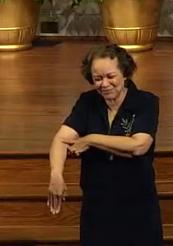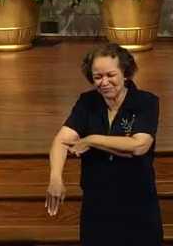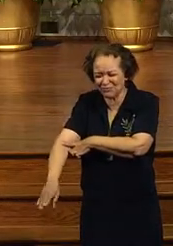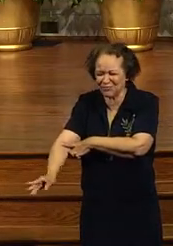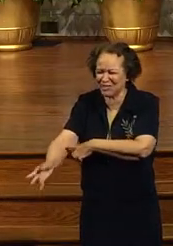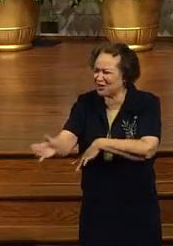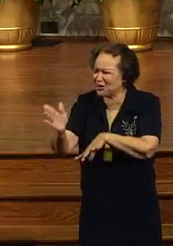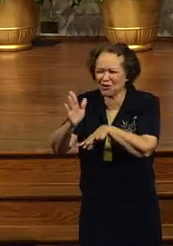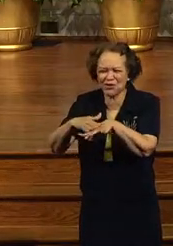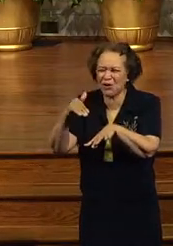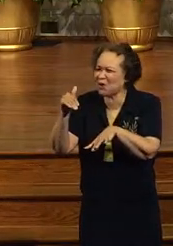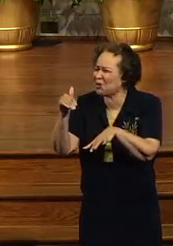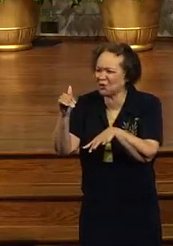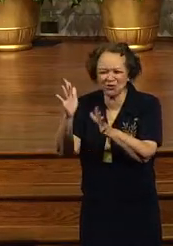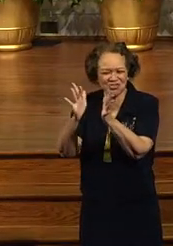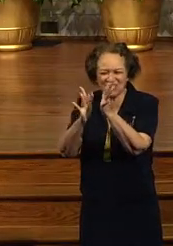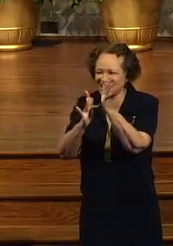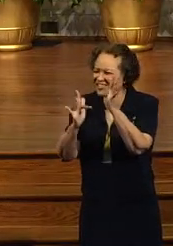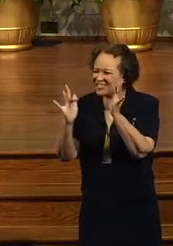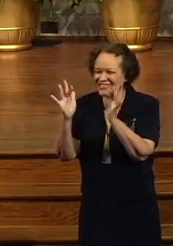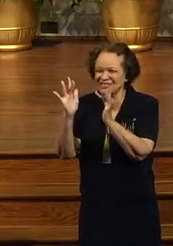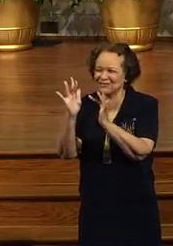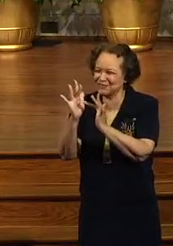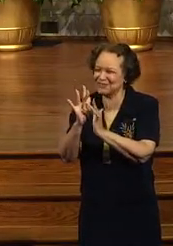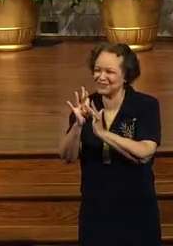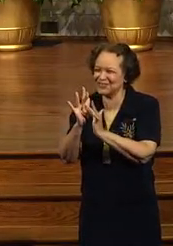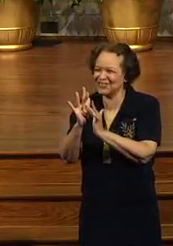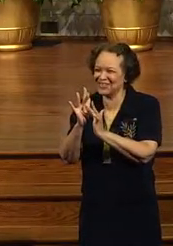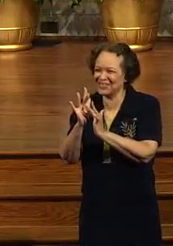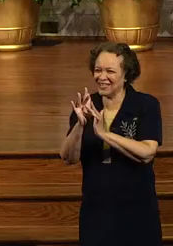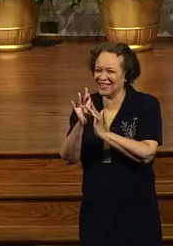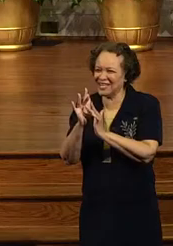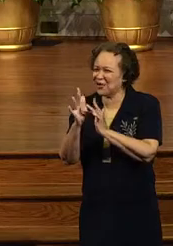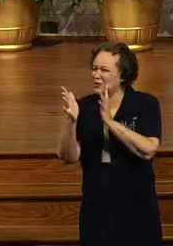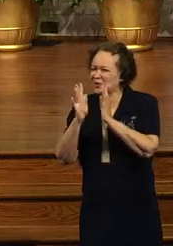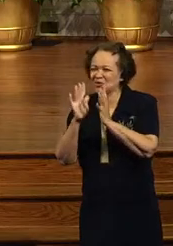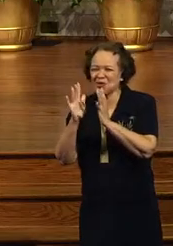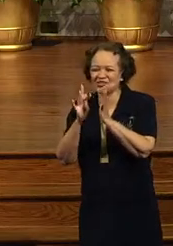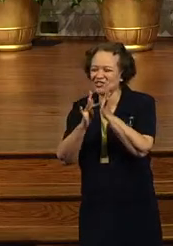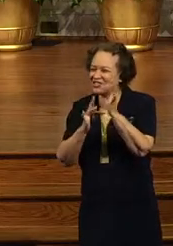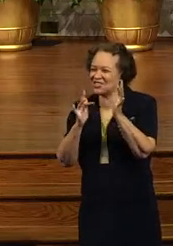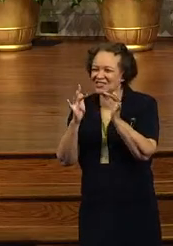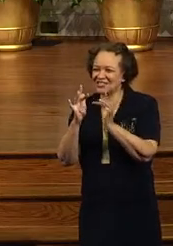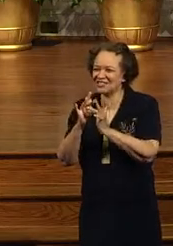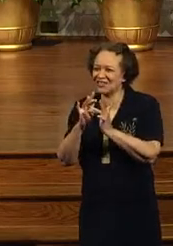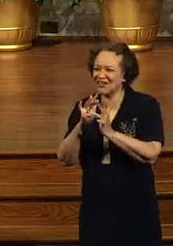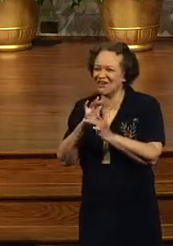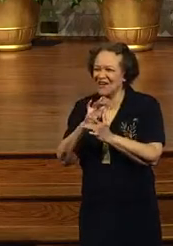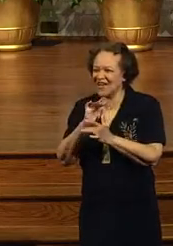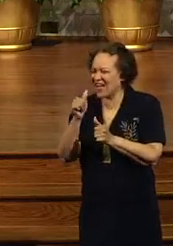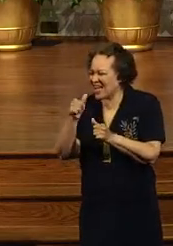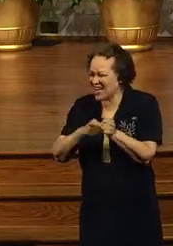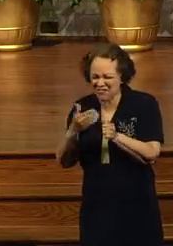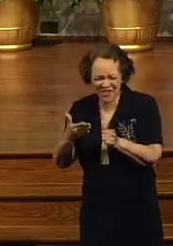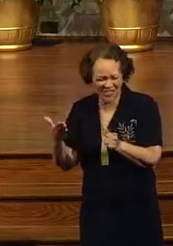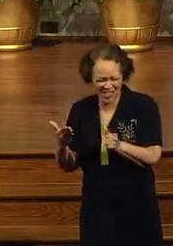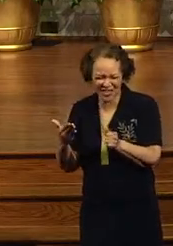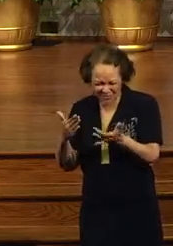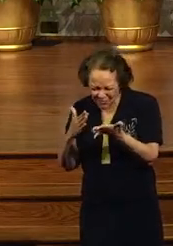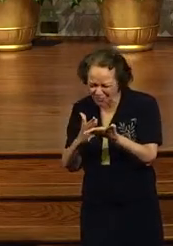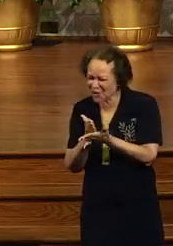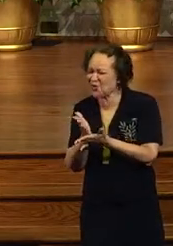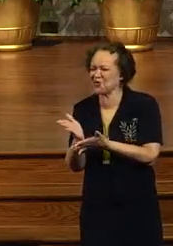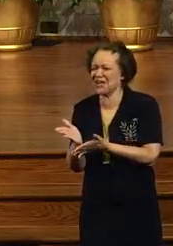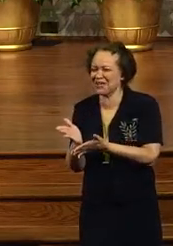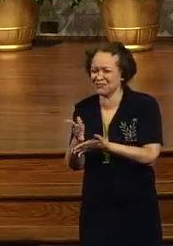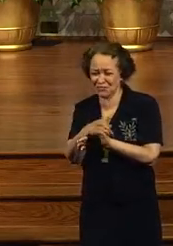name. Oh, his name is Jesus. And just a little talk with Jesus, oh, will make everything all right. Do I have a